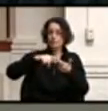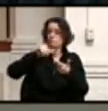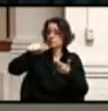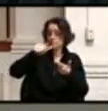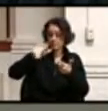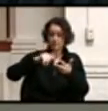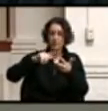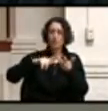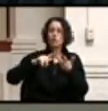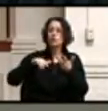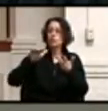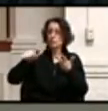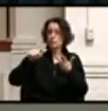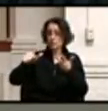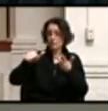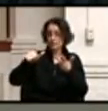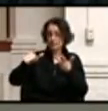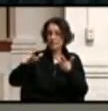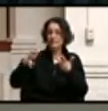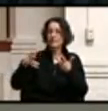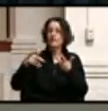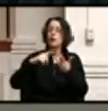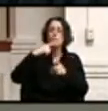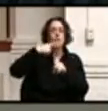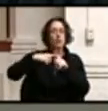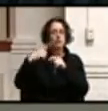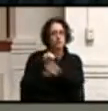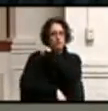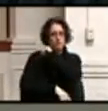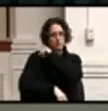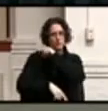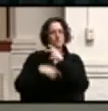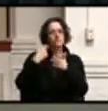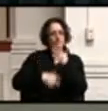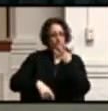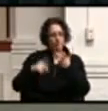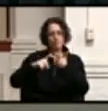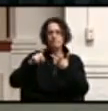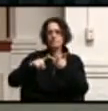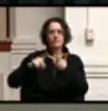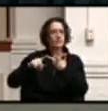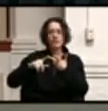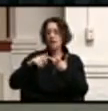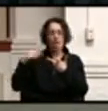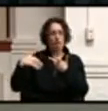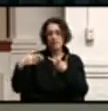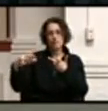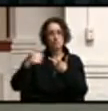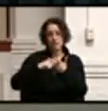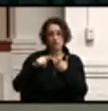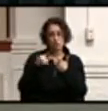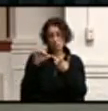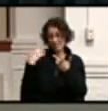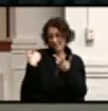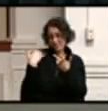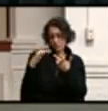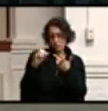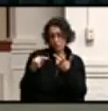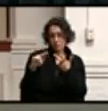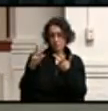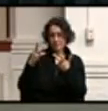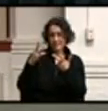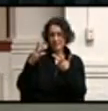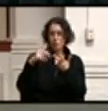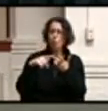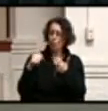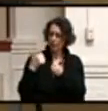reminder. Third notice was a reminder. Also saying it's a penalty. Okay, and you haven't heard from any of them. That went out January 16th? We have heard from